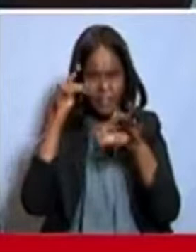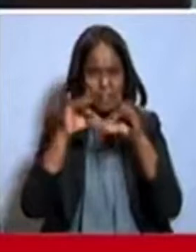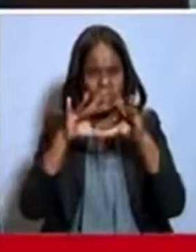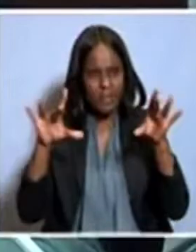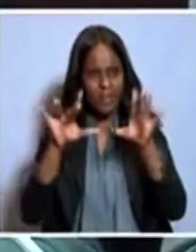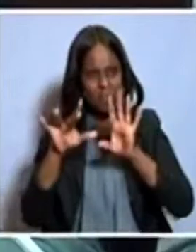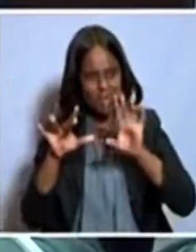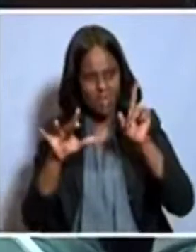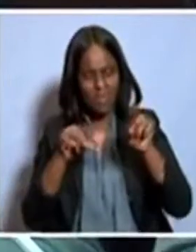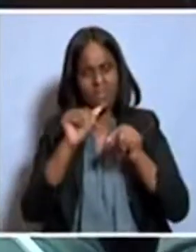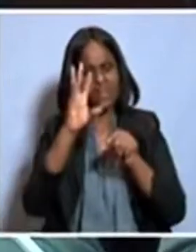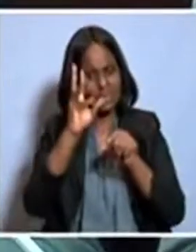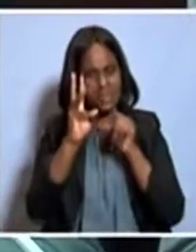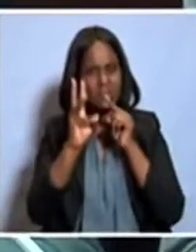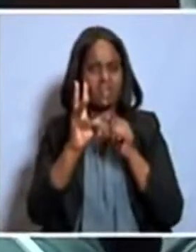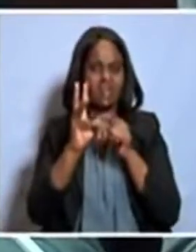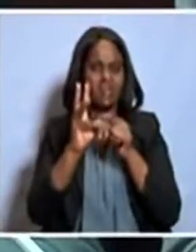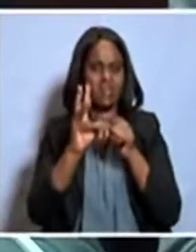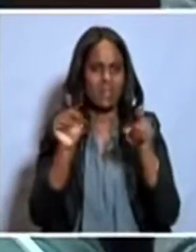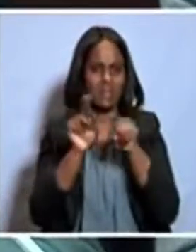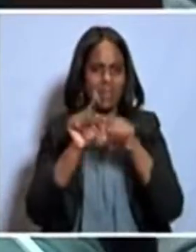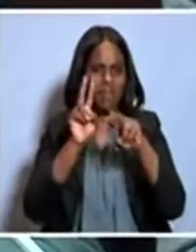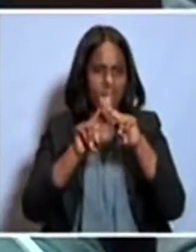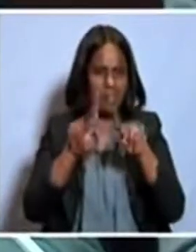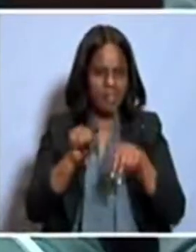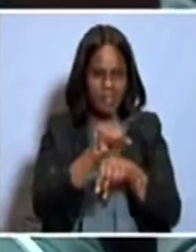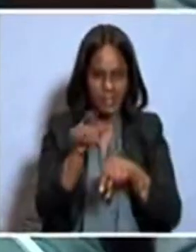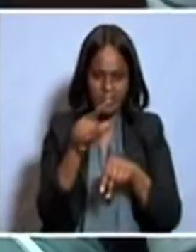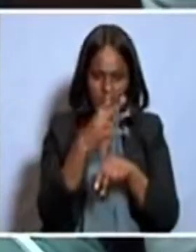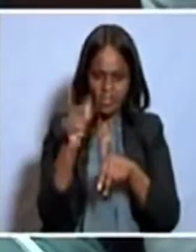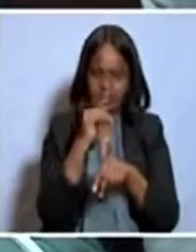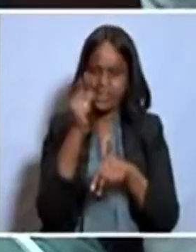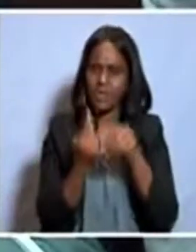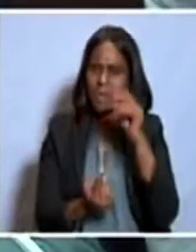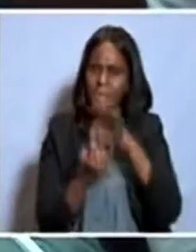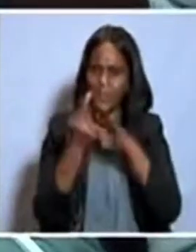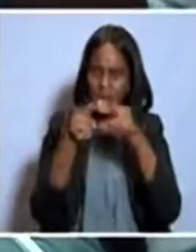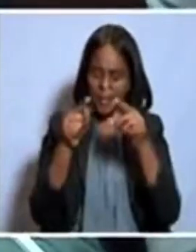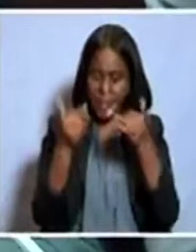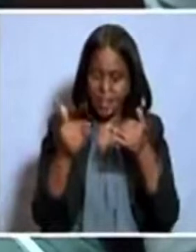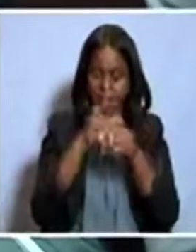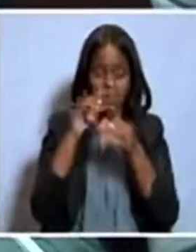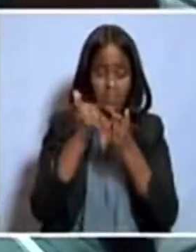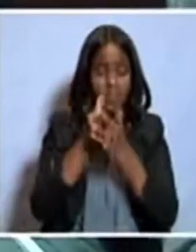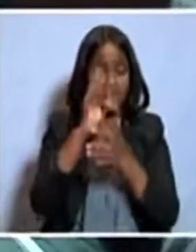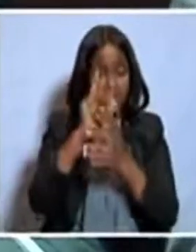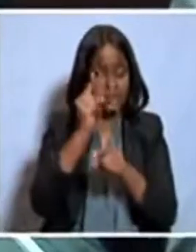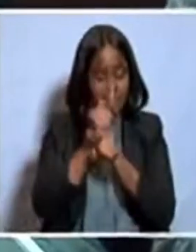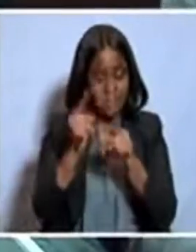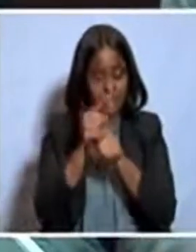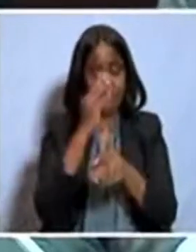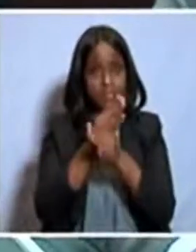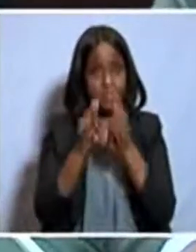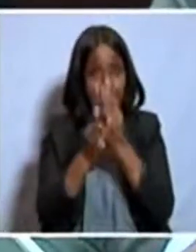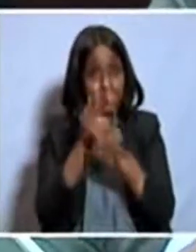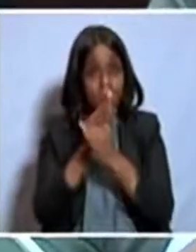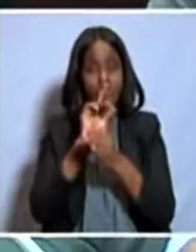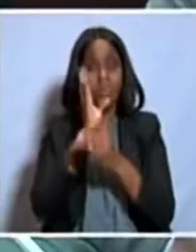land. And Chair, these things don't just come overnight, that all the 16 can just start building.